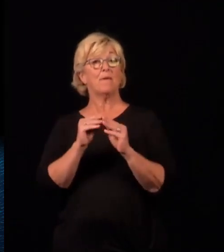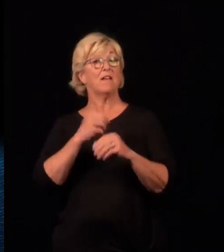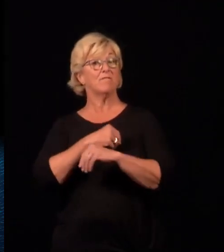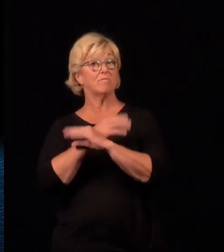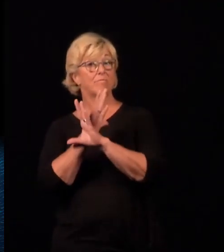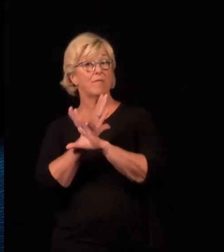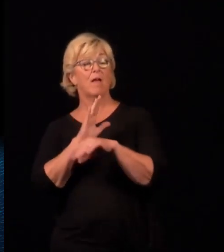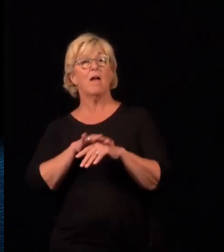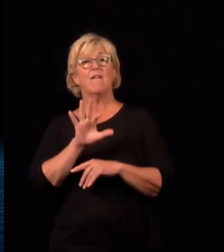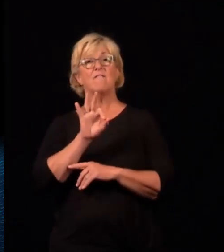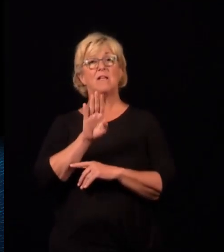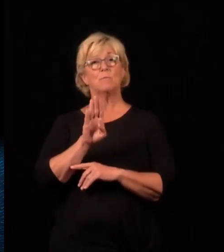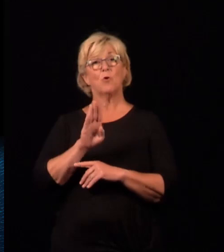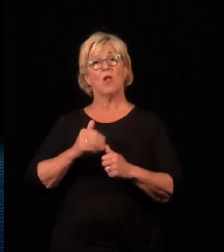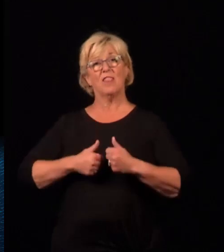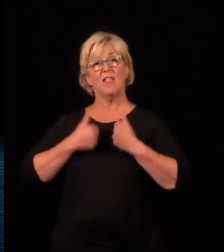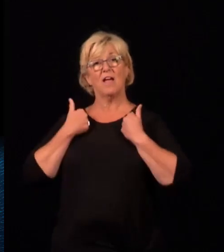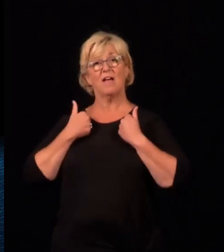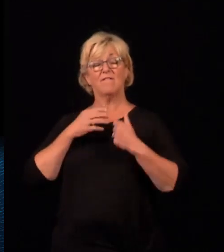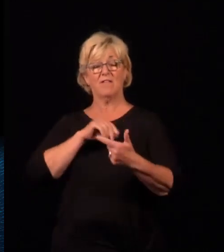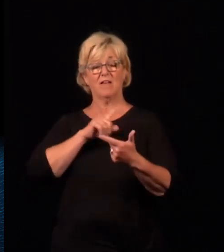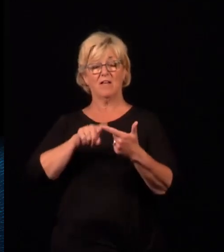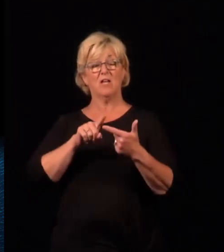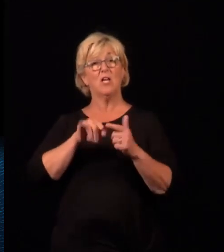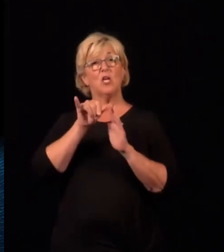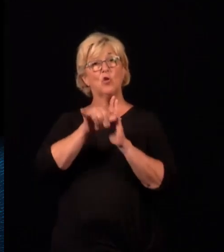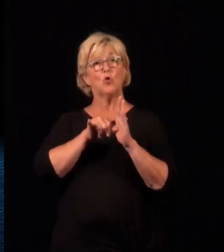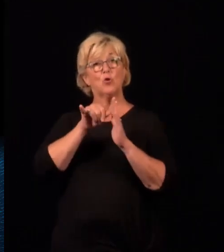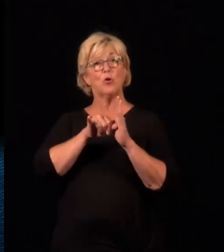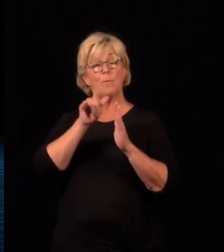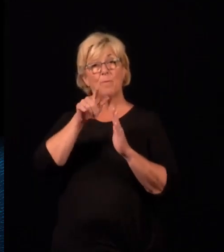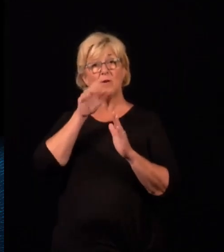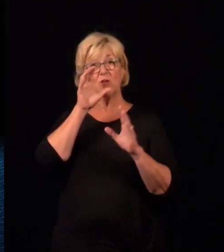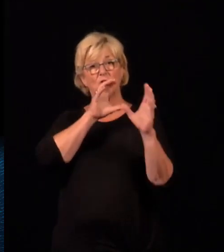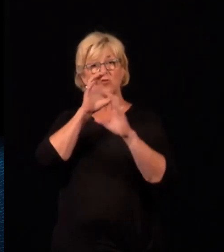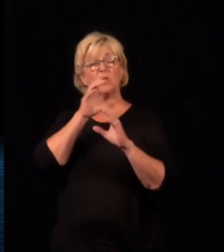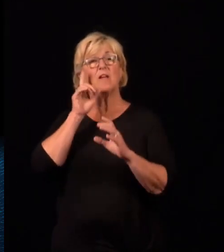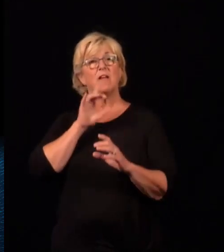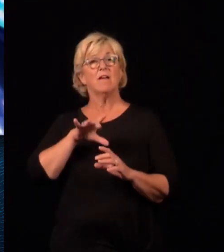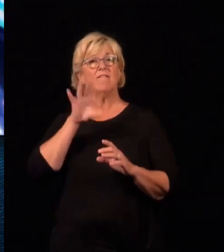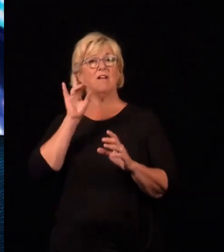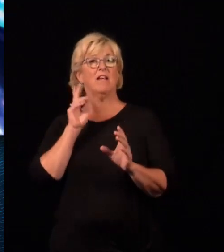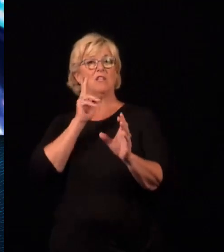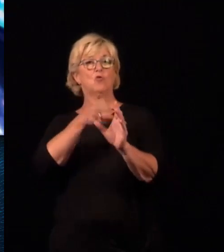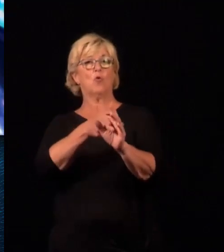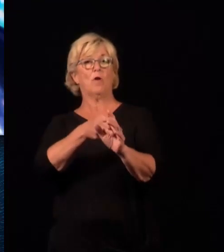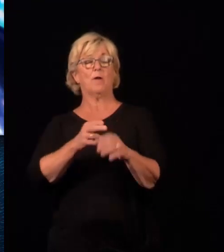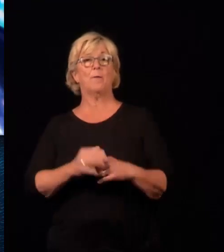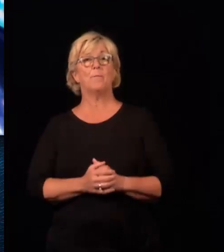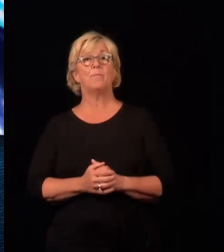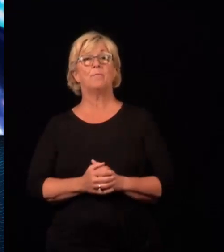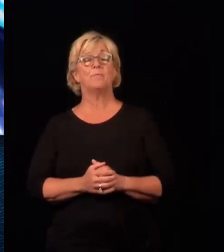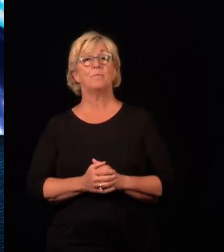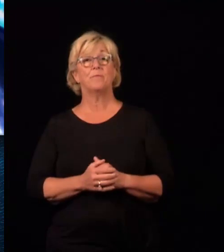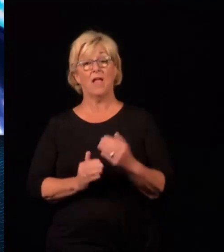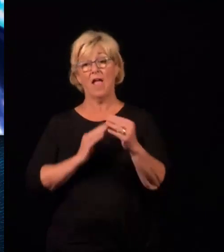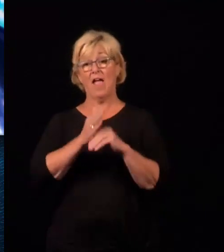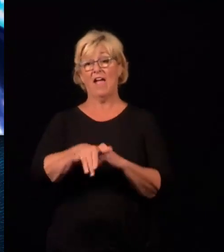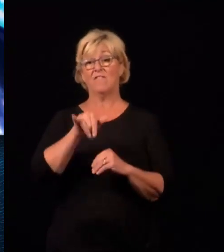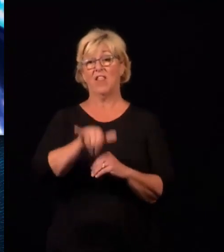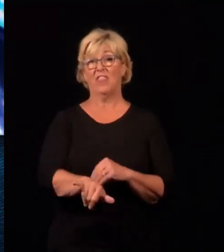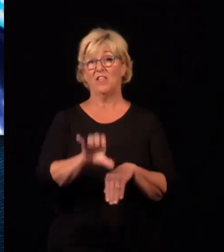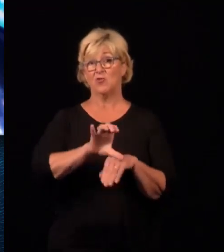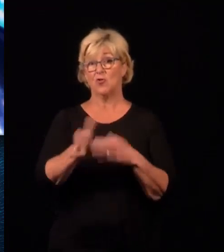on Facebook Live and on YouTube. So search that out and you can join that wonderful ministry. Immediately following this